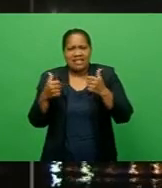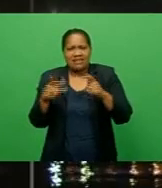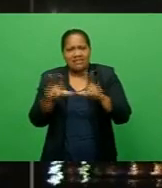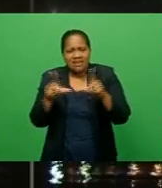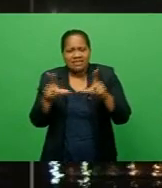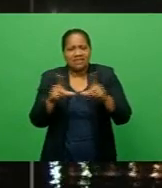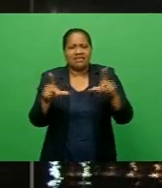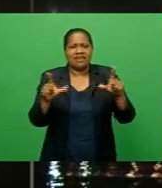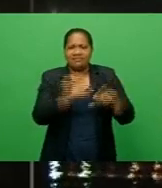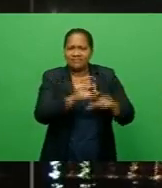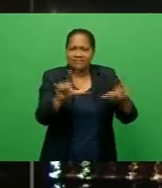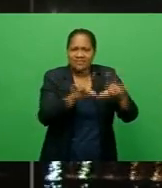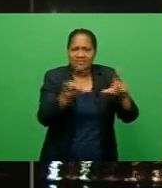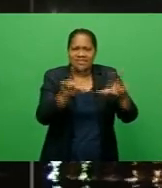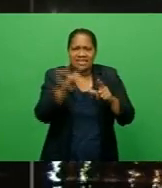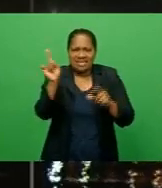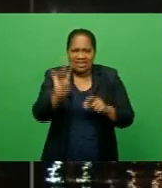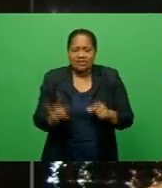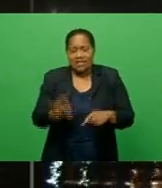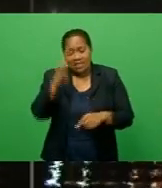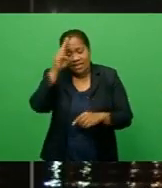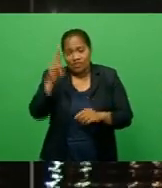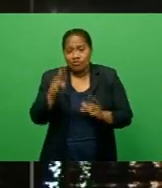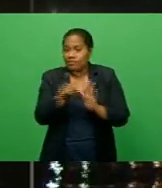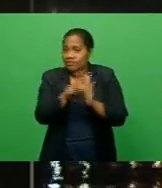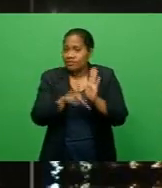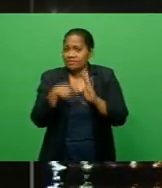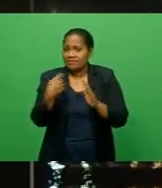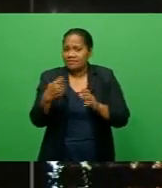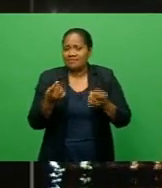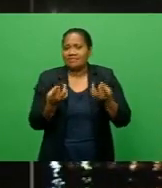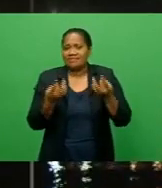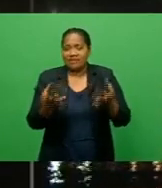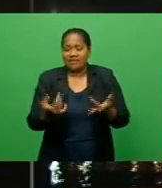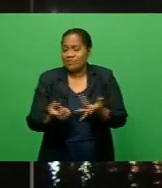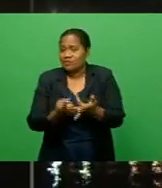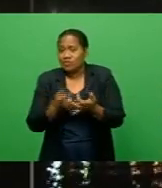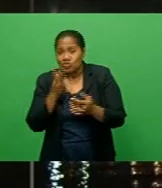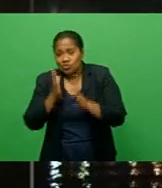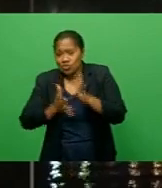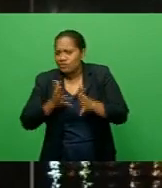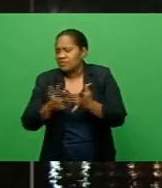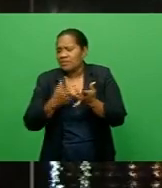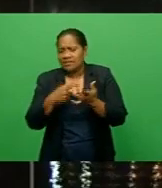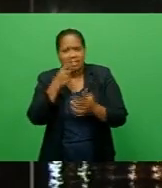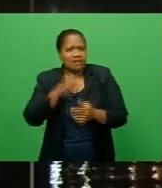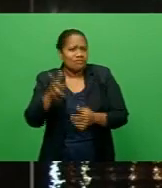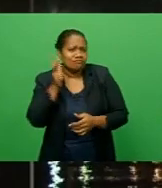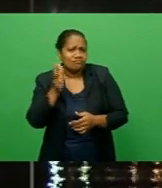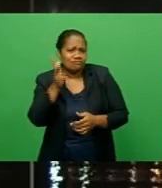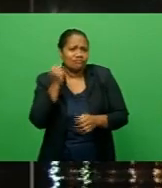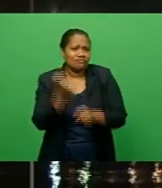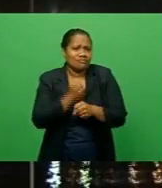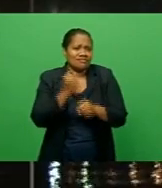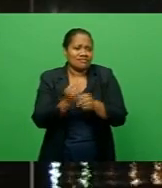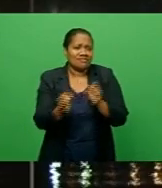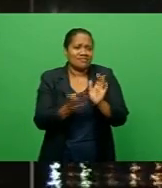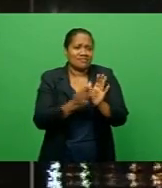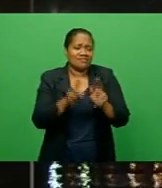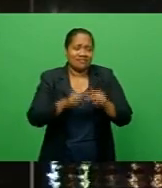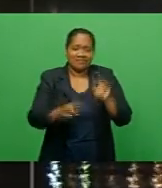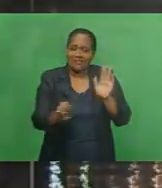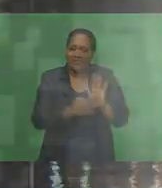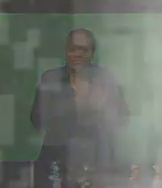contractors, a national ocean policy almost ready. Now for these stories and others, tune in daily to our sister radio station Gold FM. Our